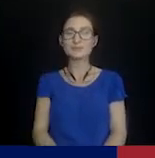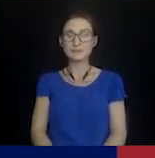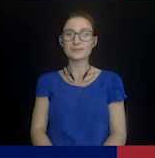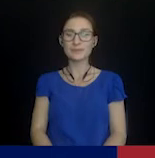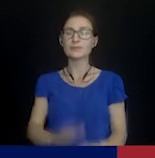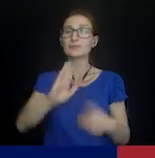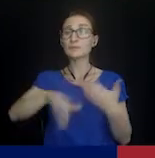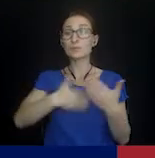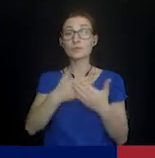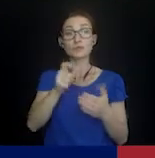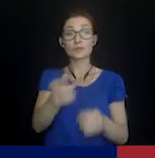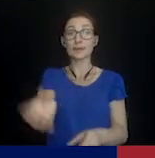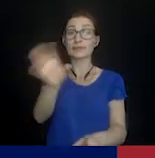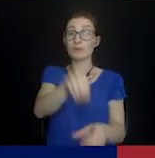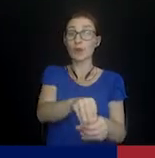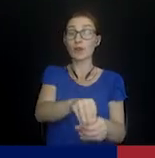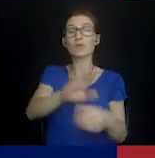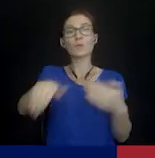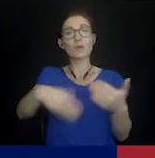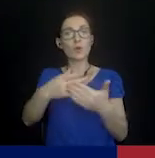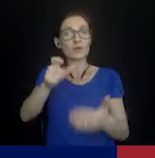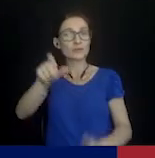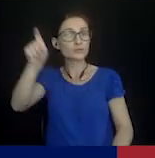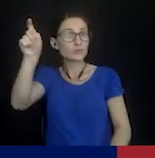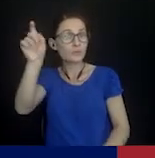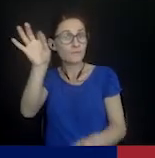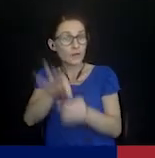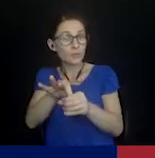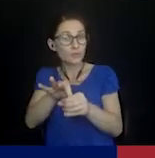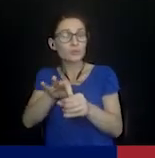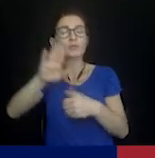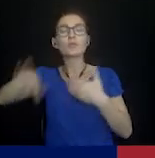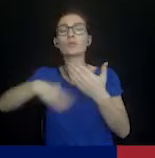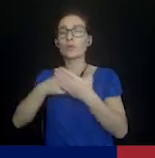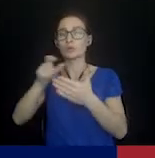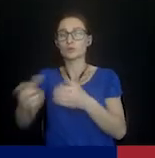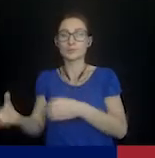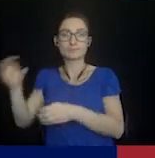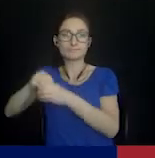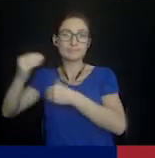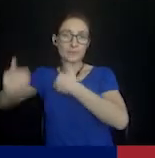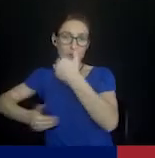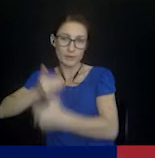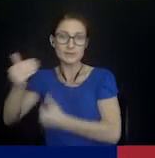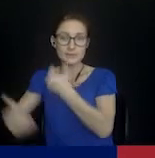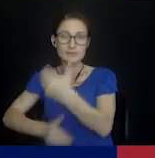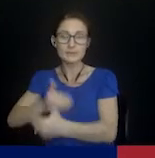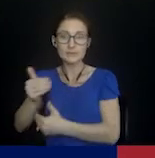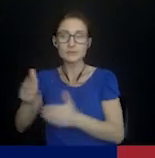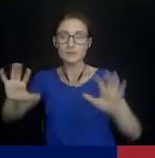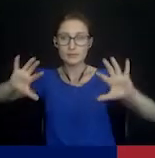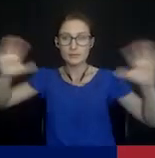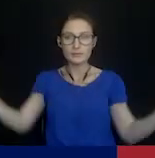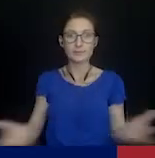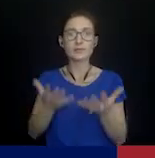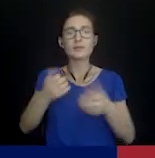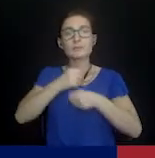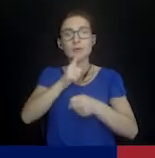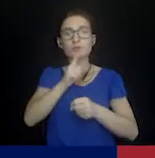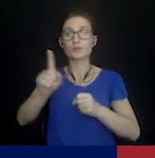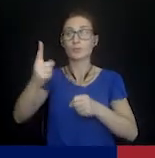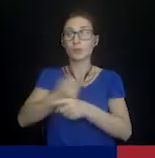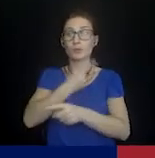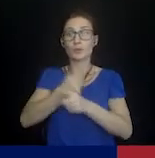involved, we all need to vote, and we all need to be able to be part of the process so that we have the appropriate